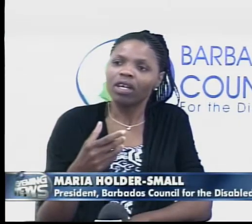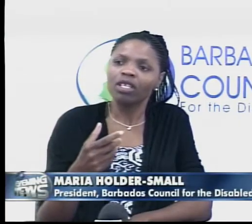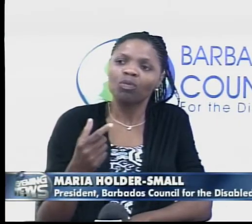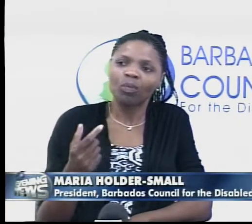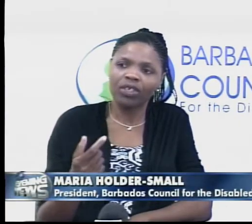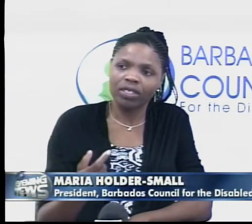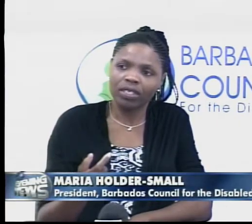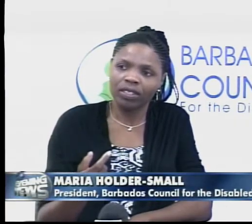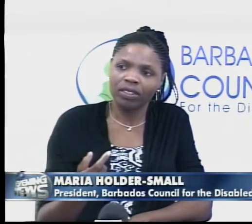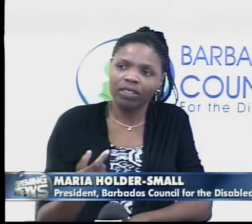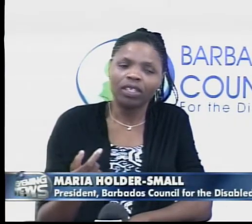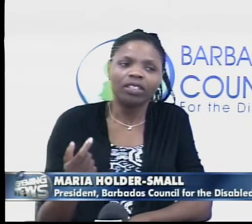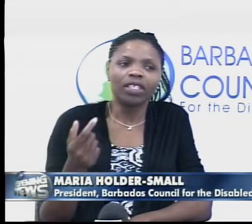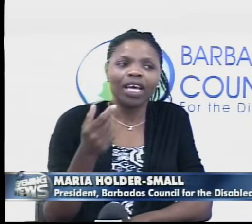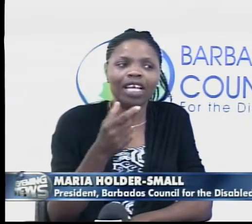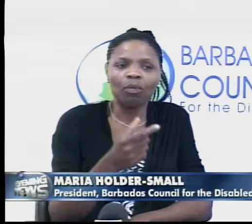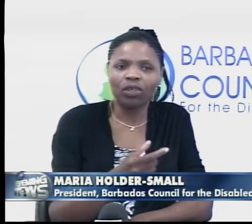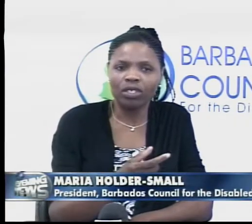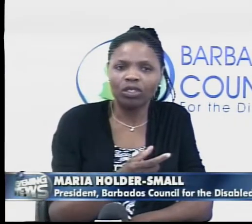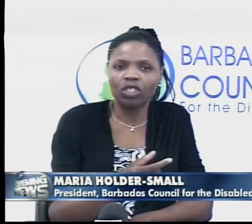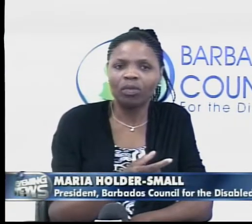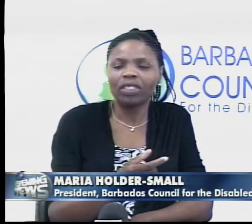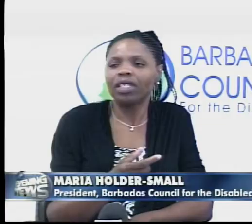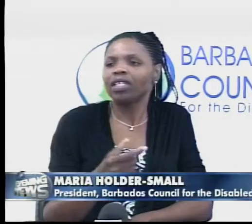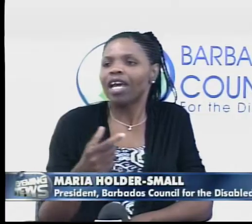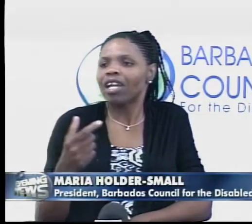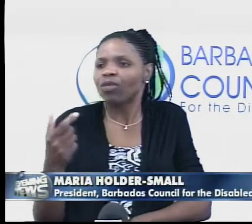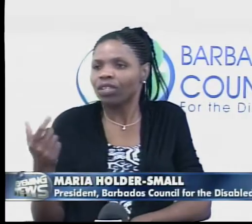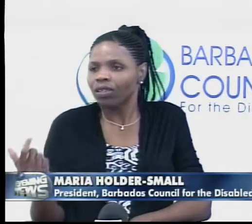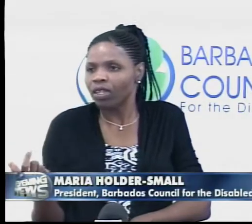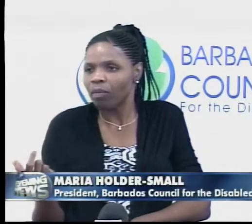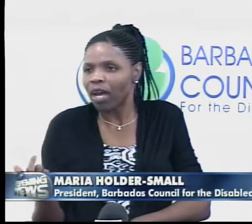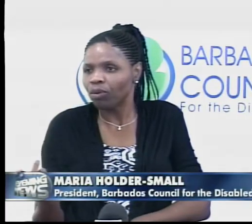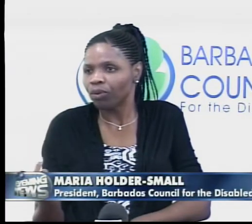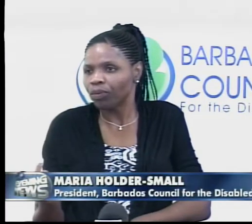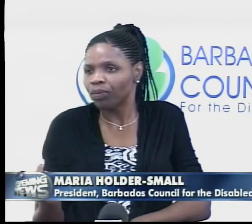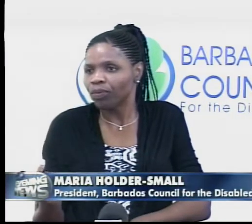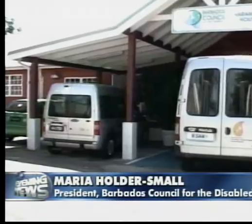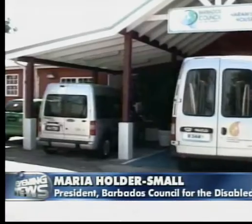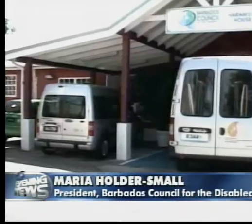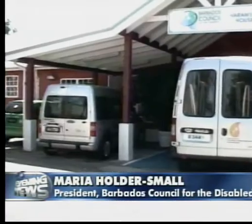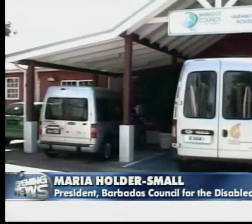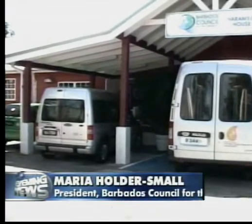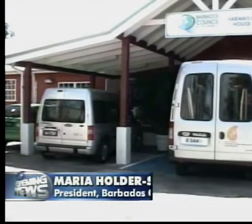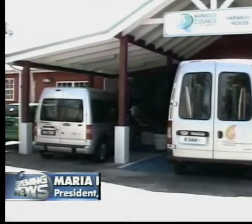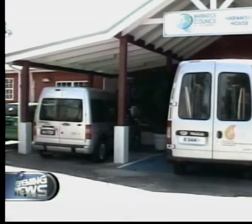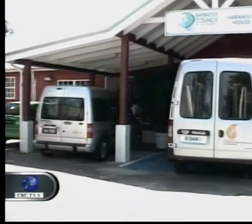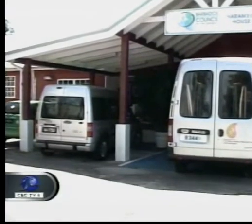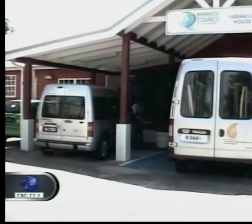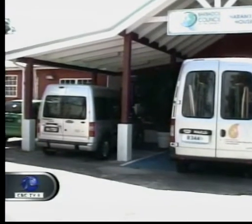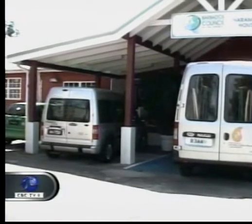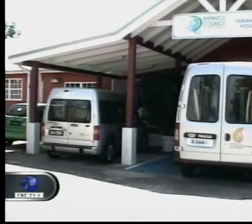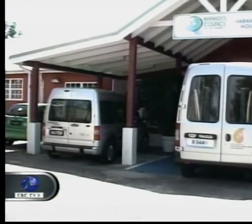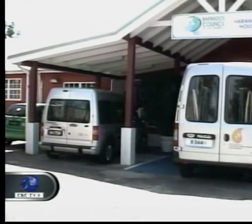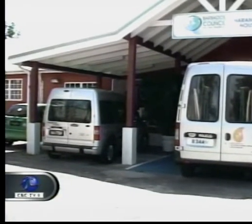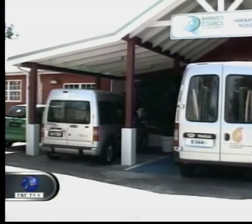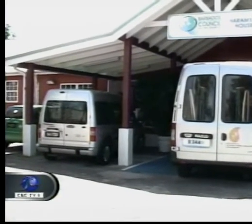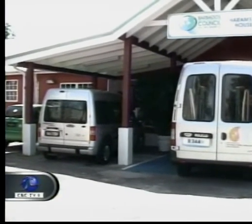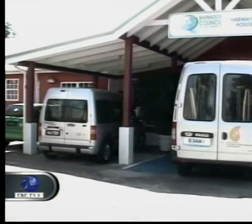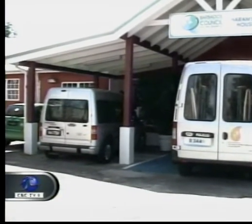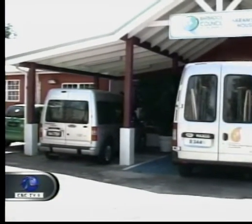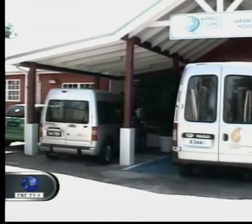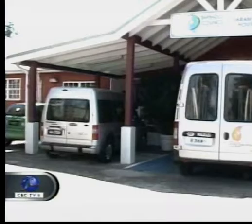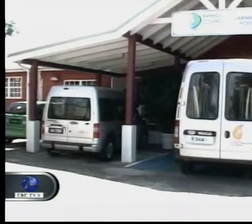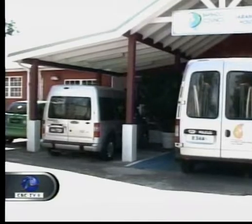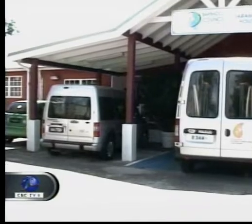something per person to get that person to the meeting and return them back home. The council does have 2 donated vehicles which can